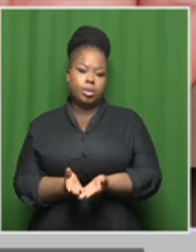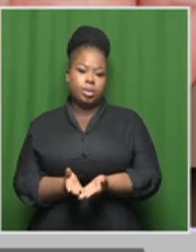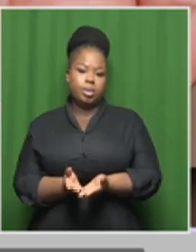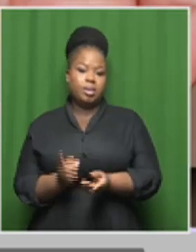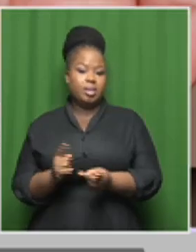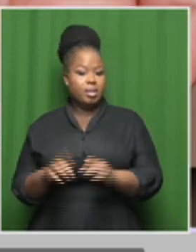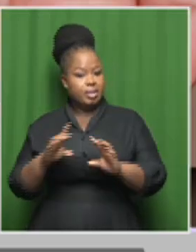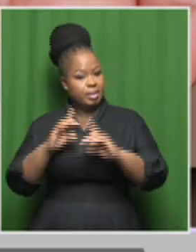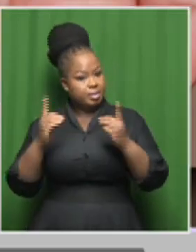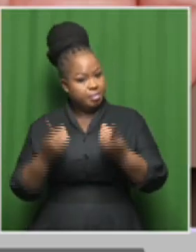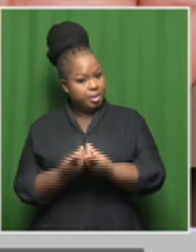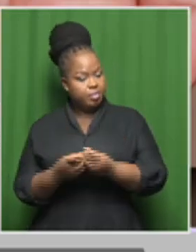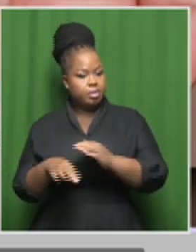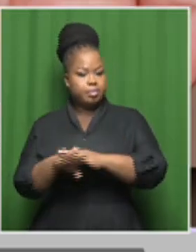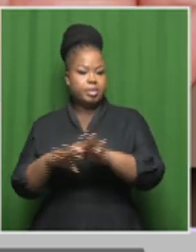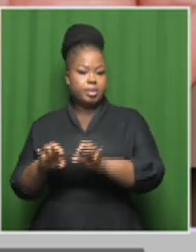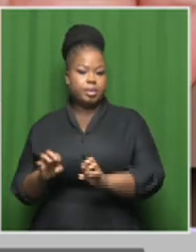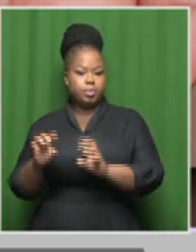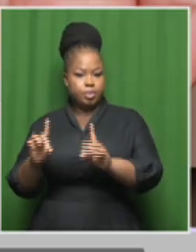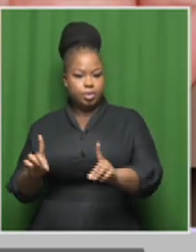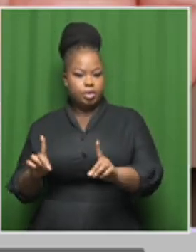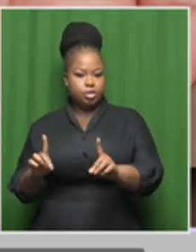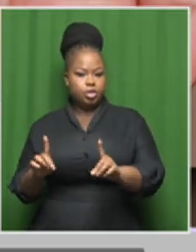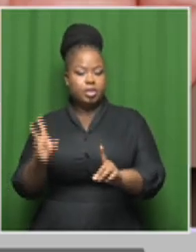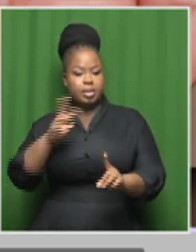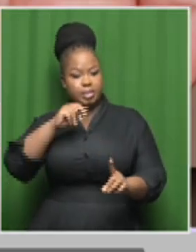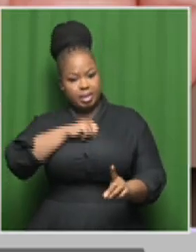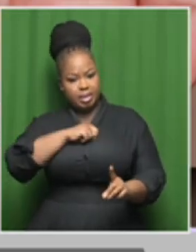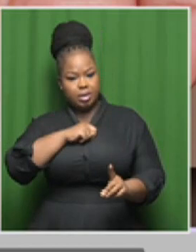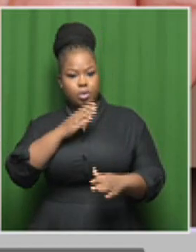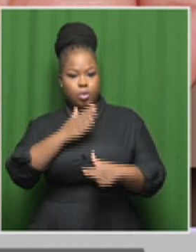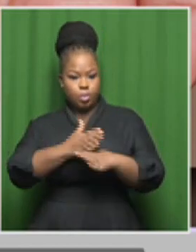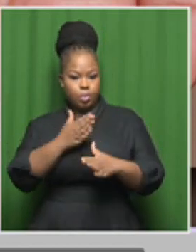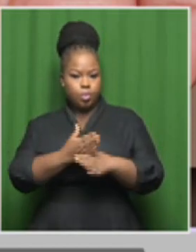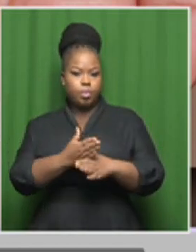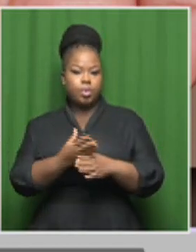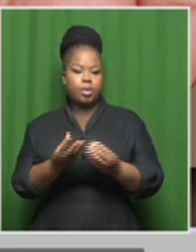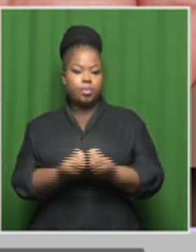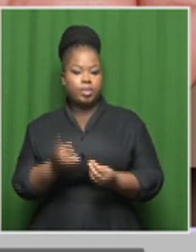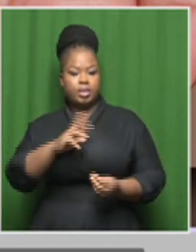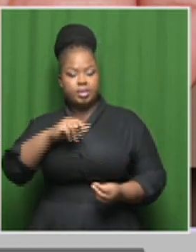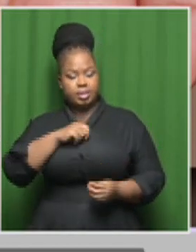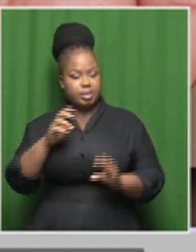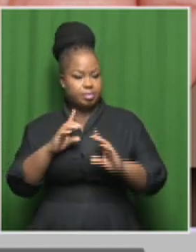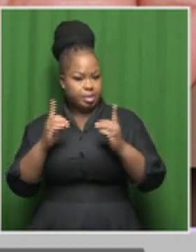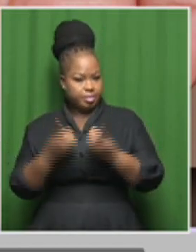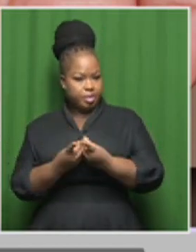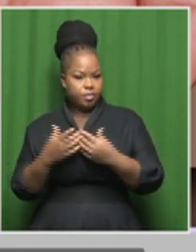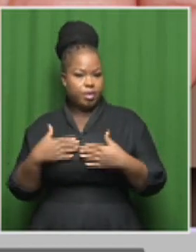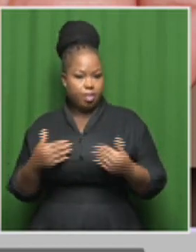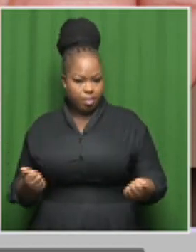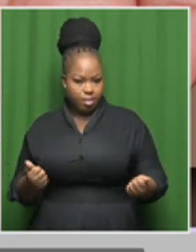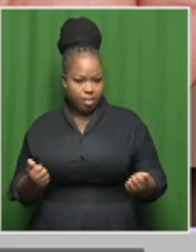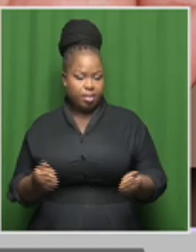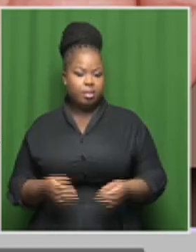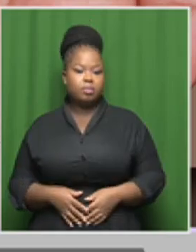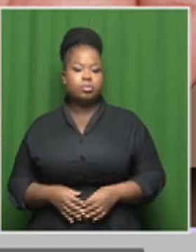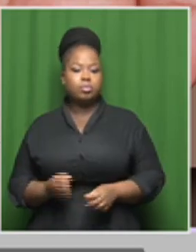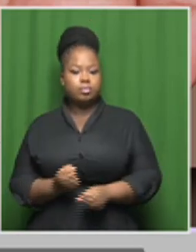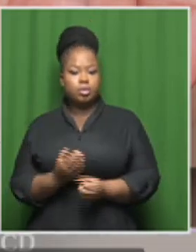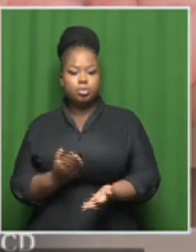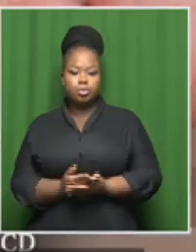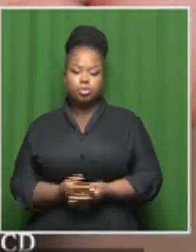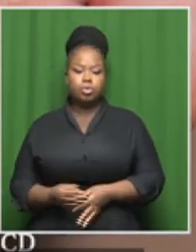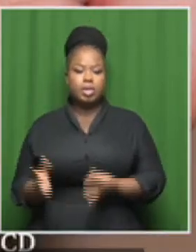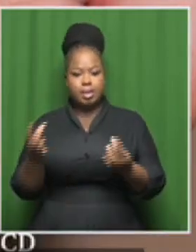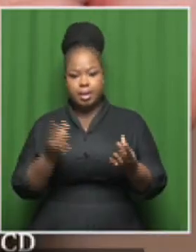The Department of Basic Education in KZN is working hand in hand with the KZN Department of Health to get all the